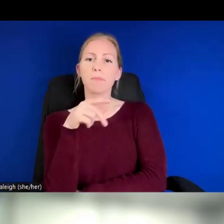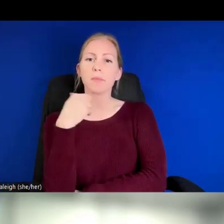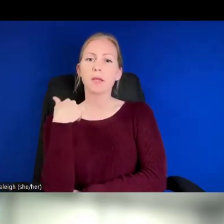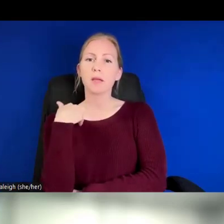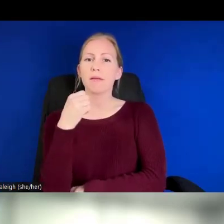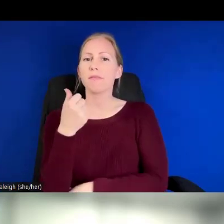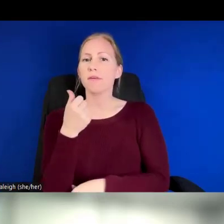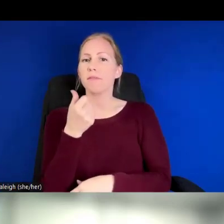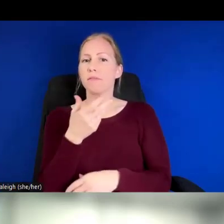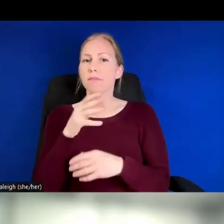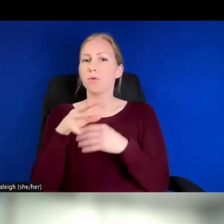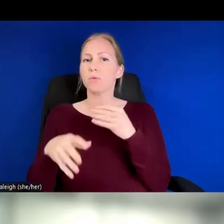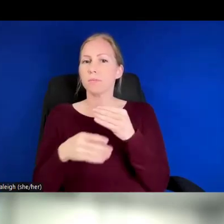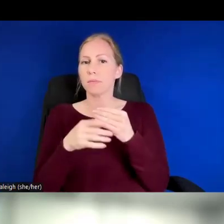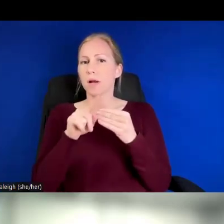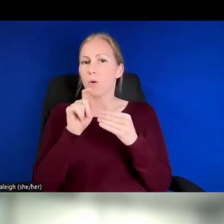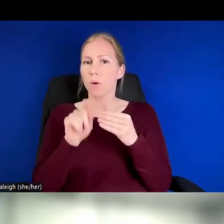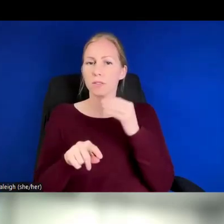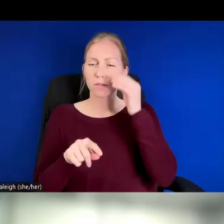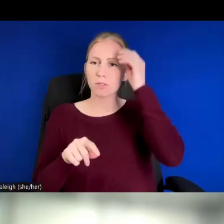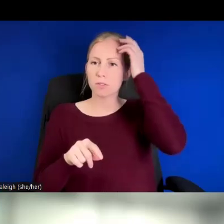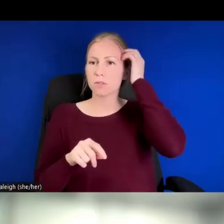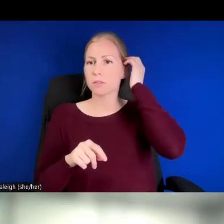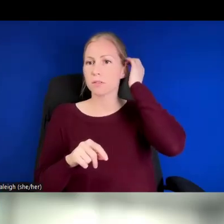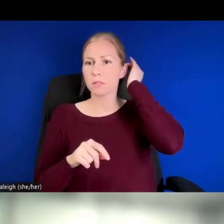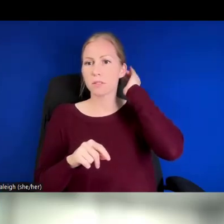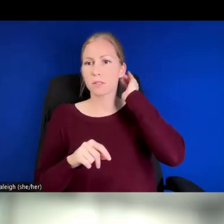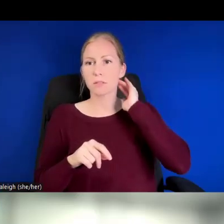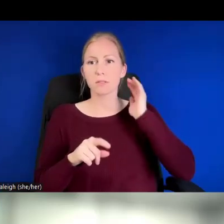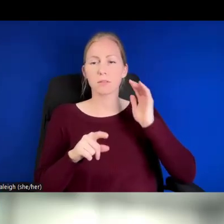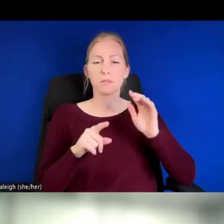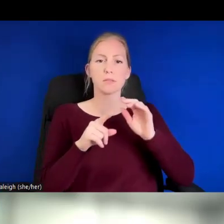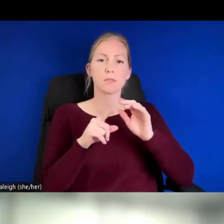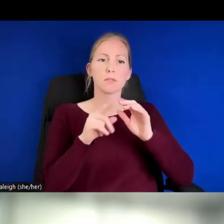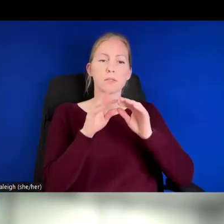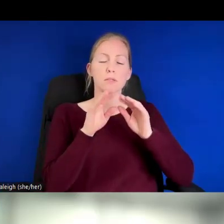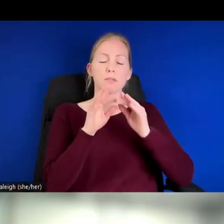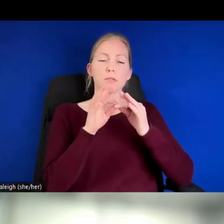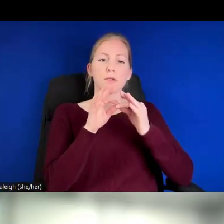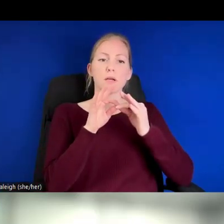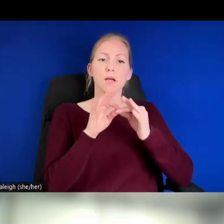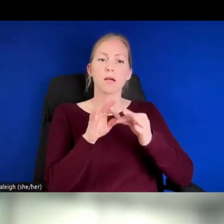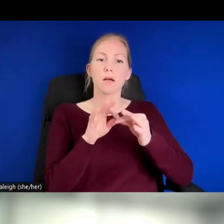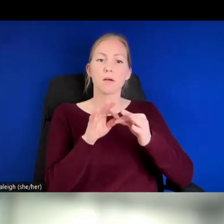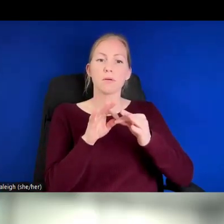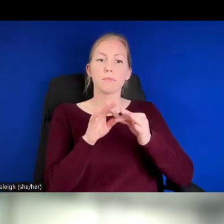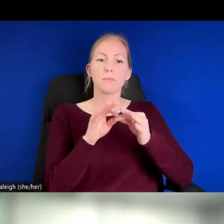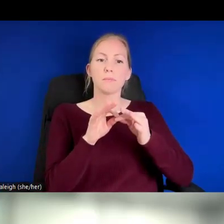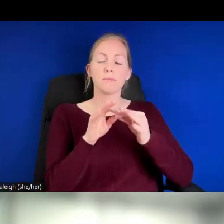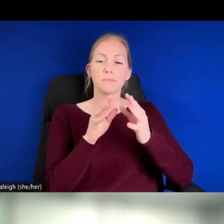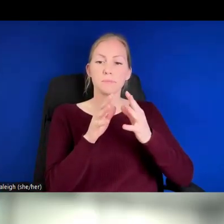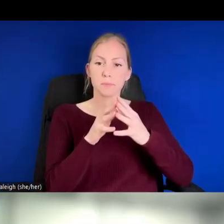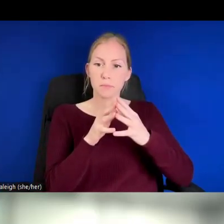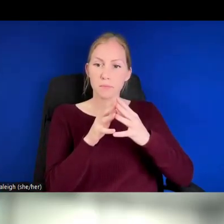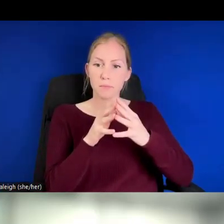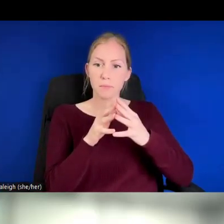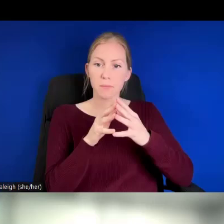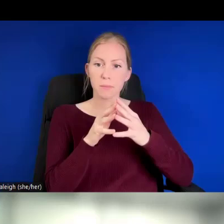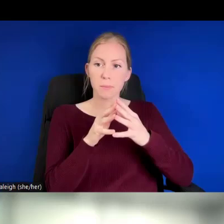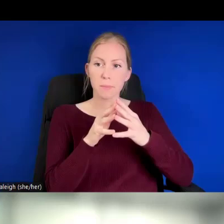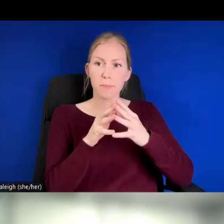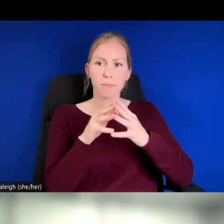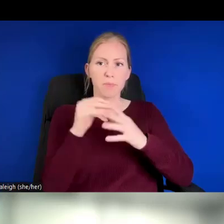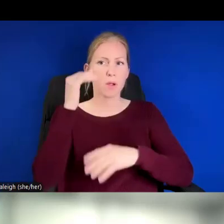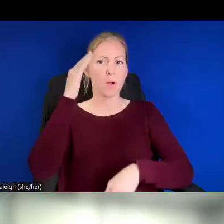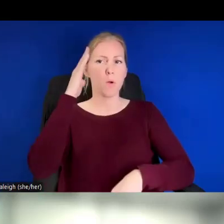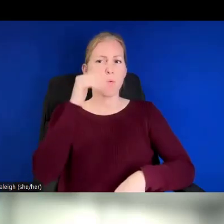additional questions, asking why there hasn't been any